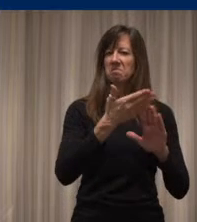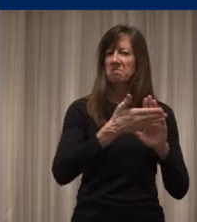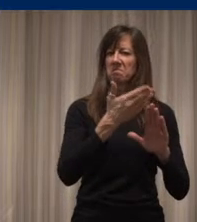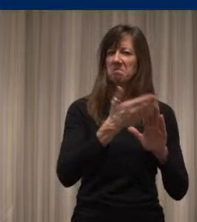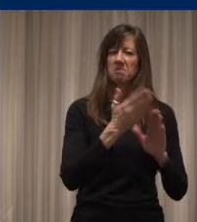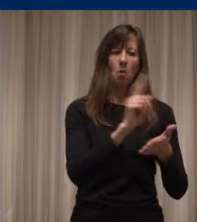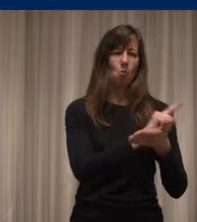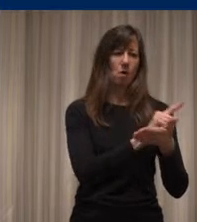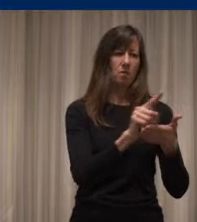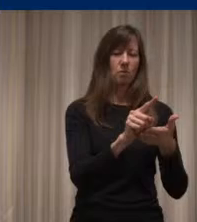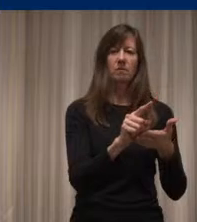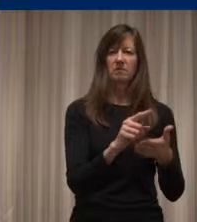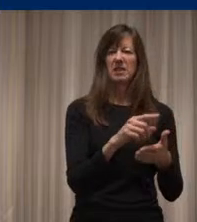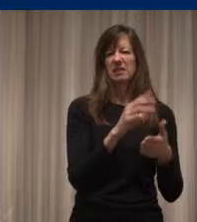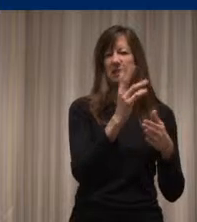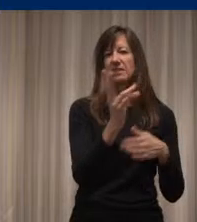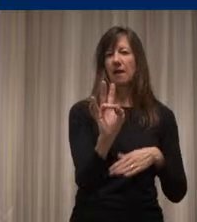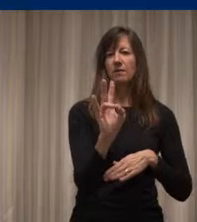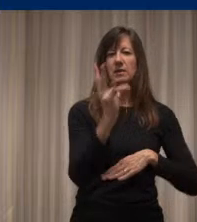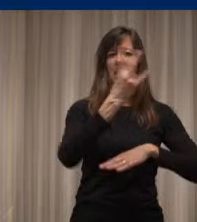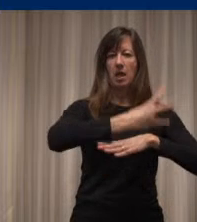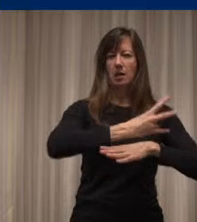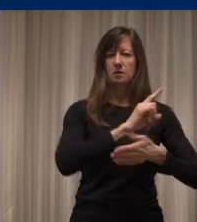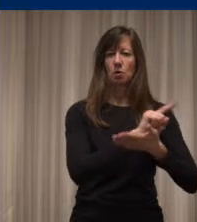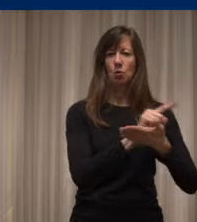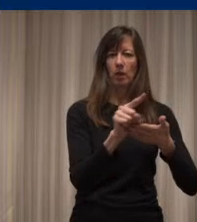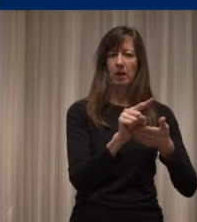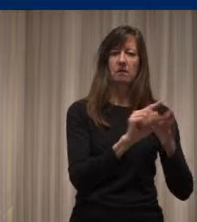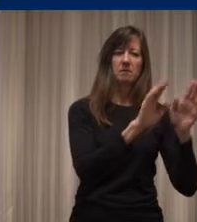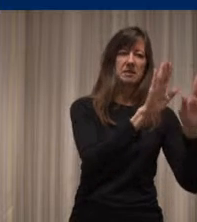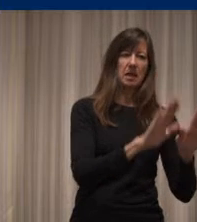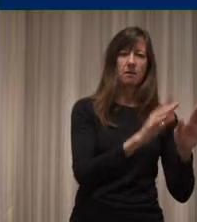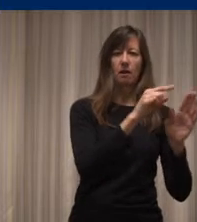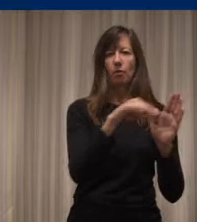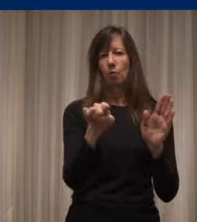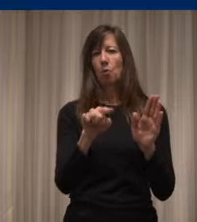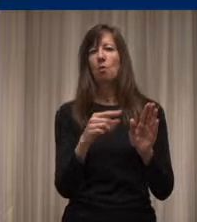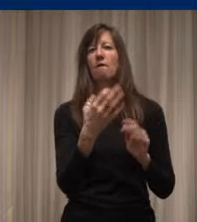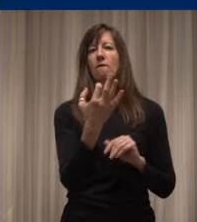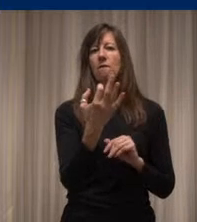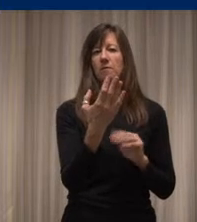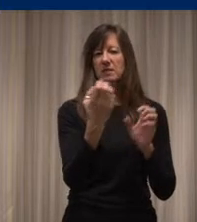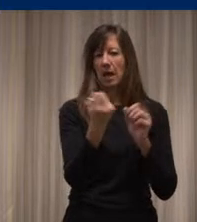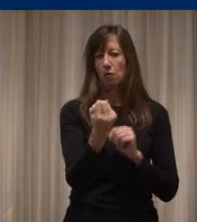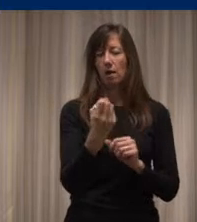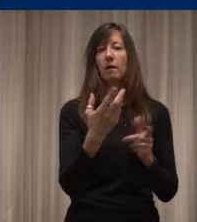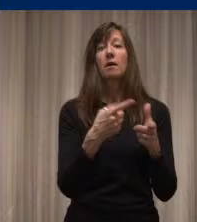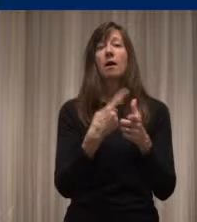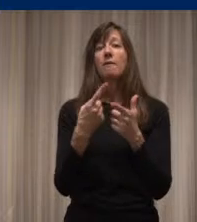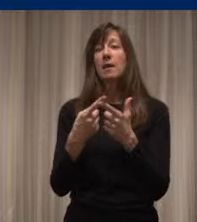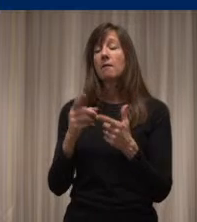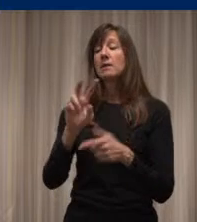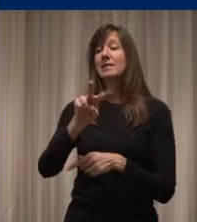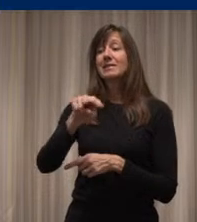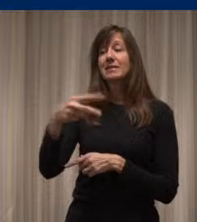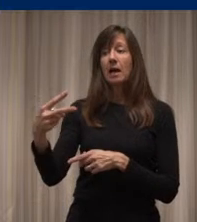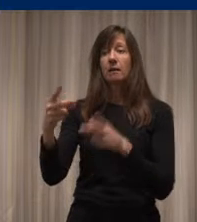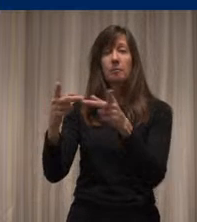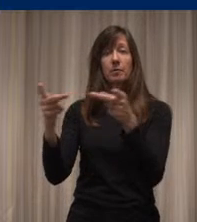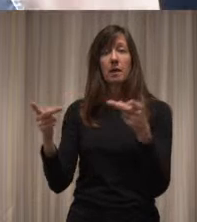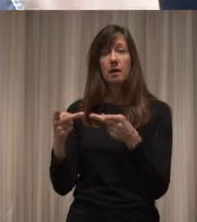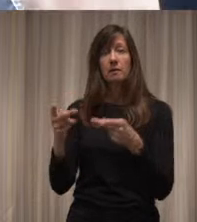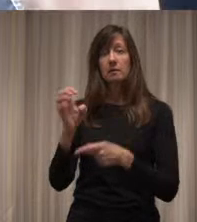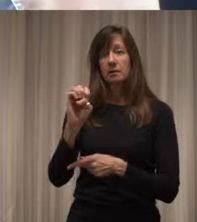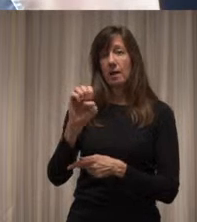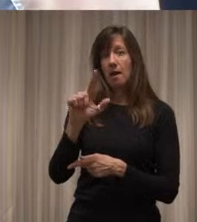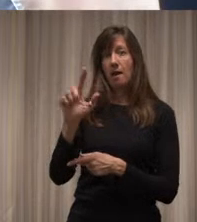until we get everybody vaccinated. The other one will be our secondary site at Ellenville Regional Hospital, and I want to again thank the